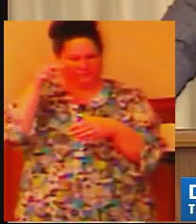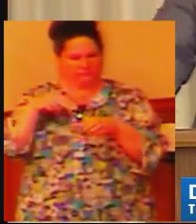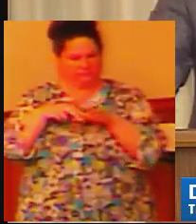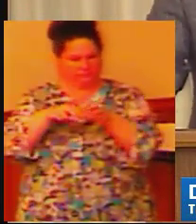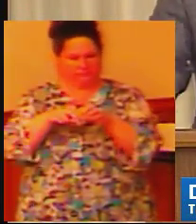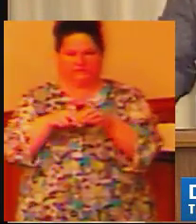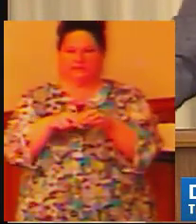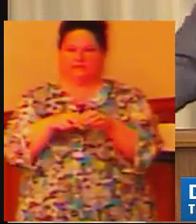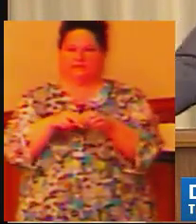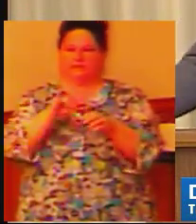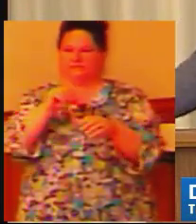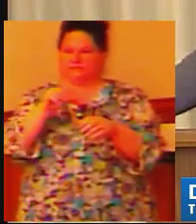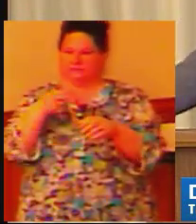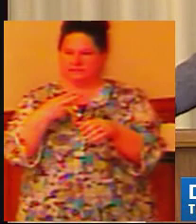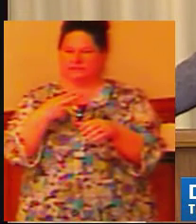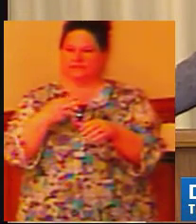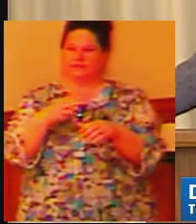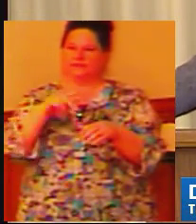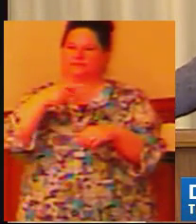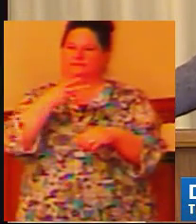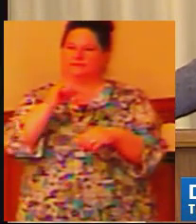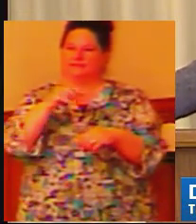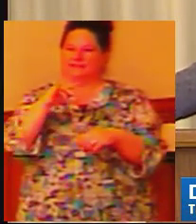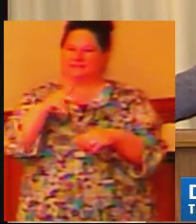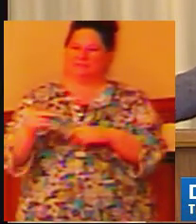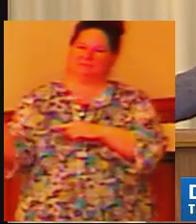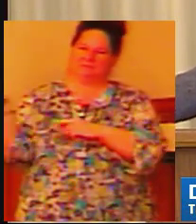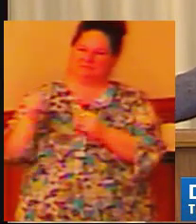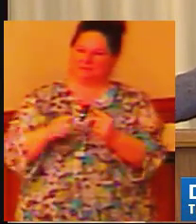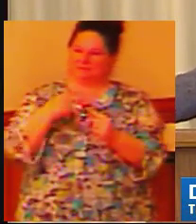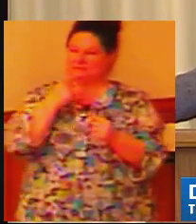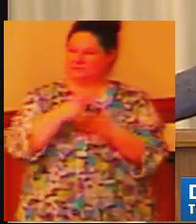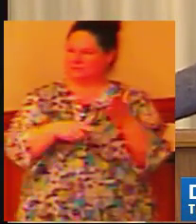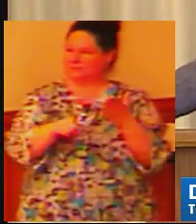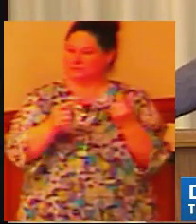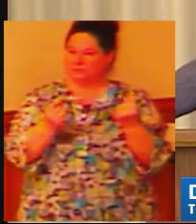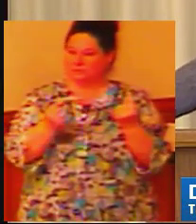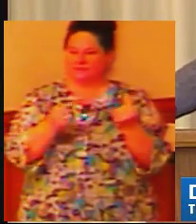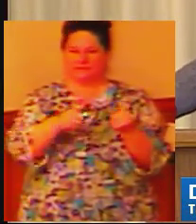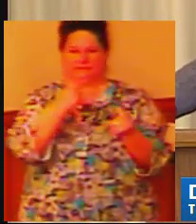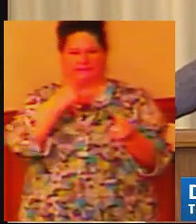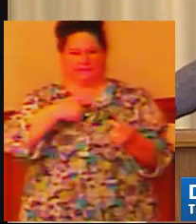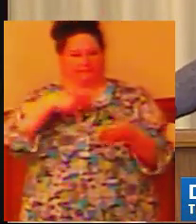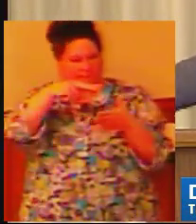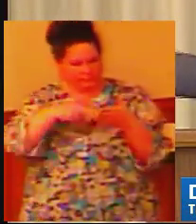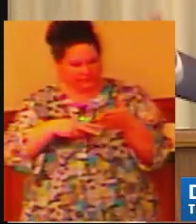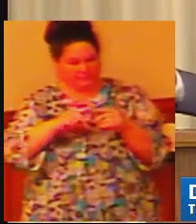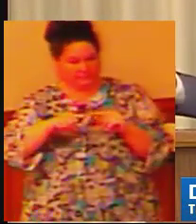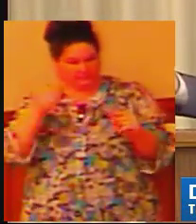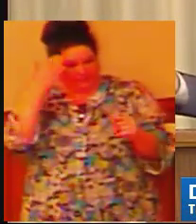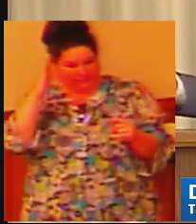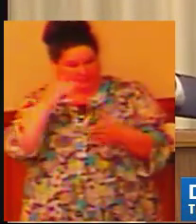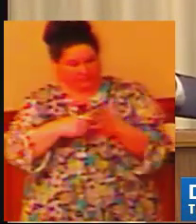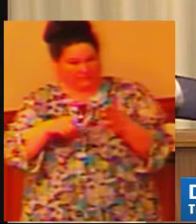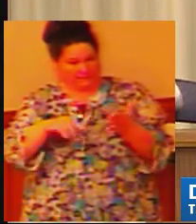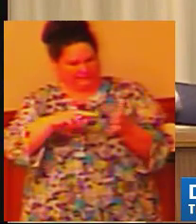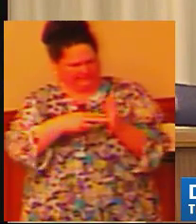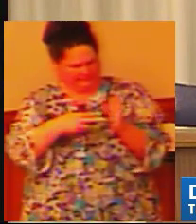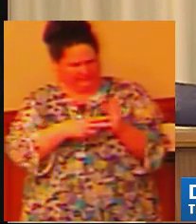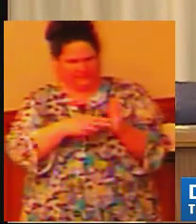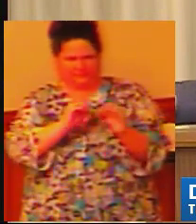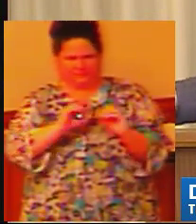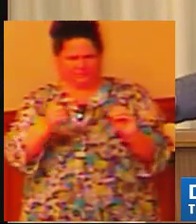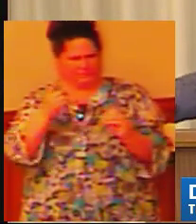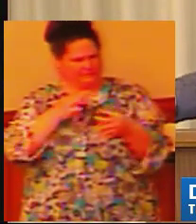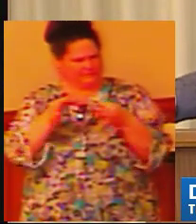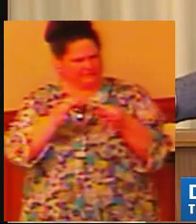came up, Philip, I think it was, came up to him and says, hey, what are you doing? He goes, I'm reading. He goes, but I don't know what this guy's saying. Nobody's told